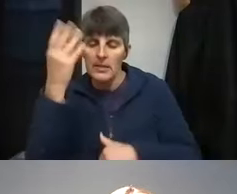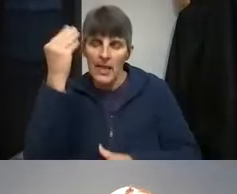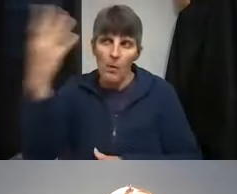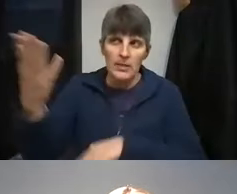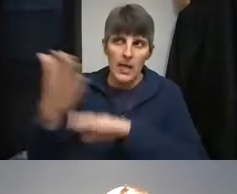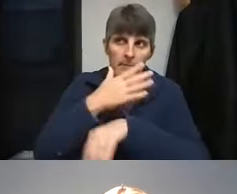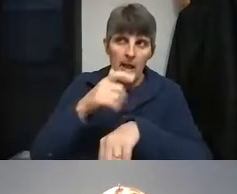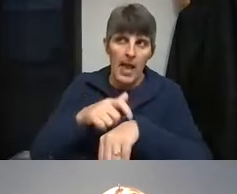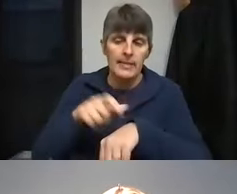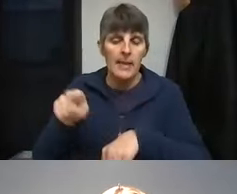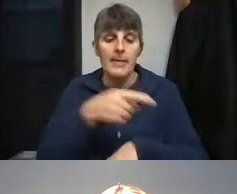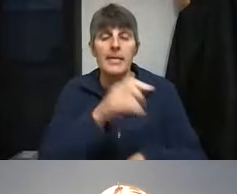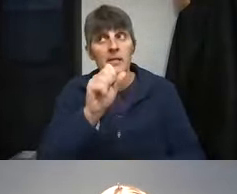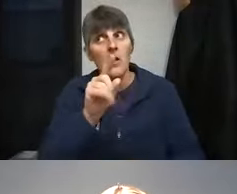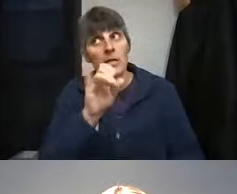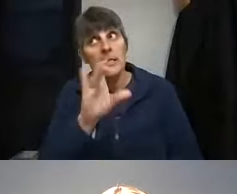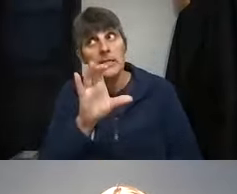time. Yeah, he's autistic.